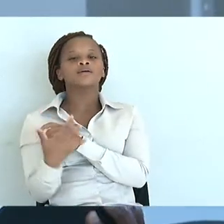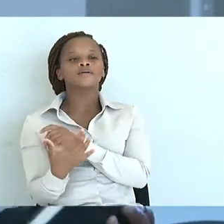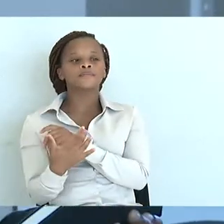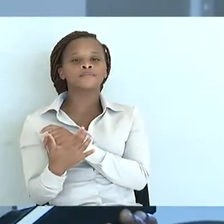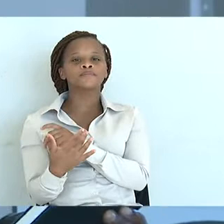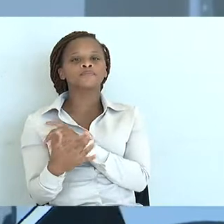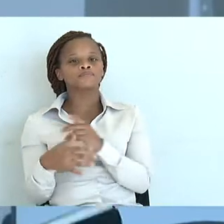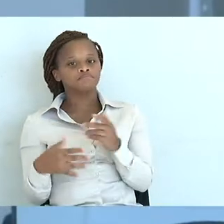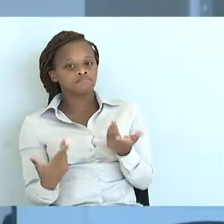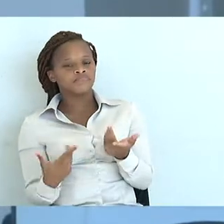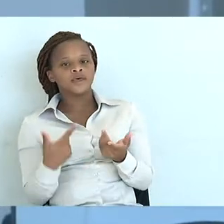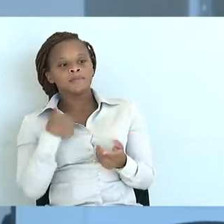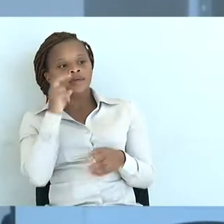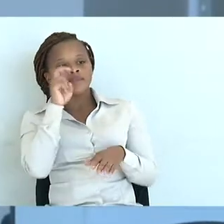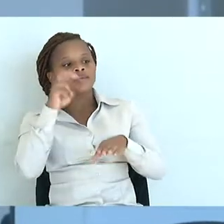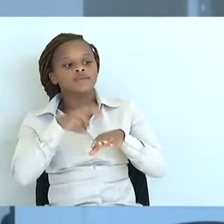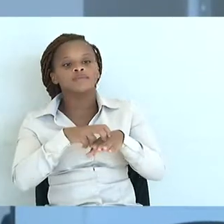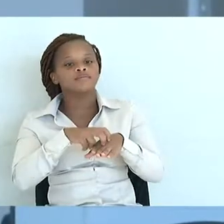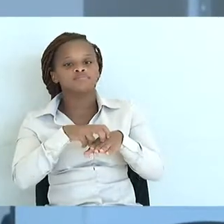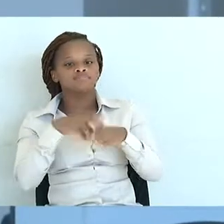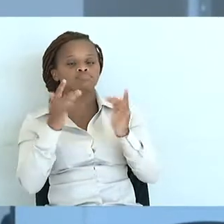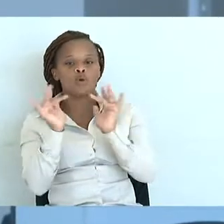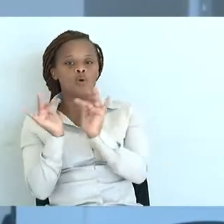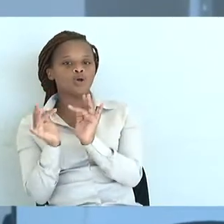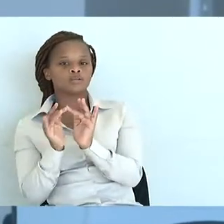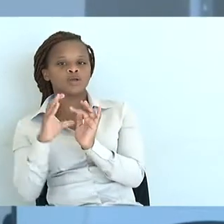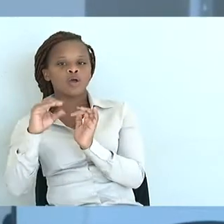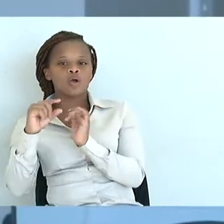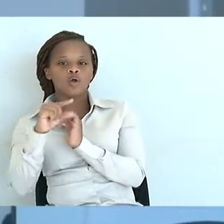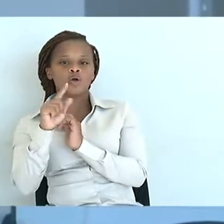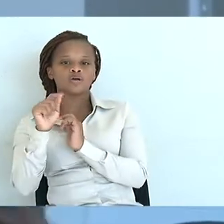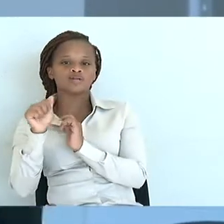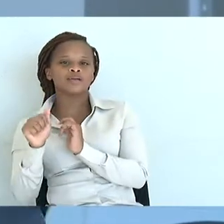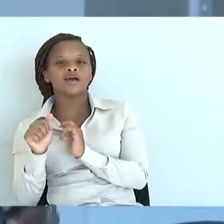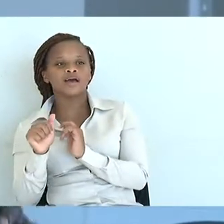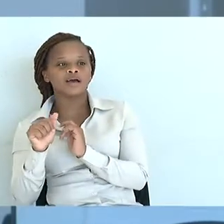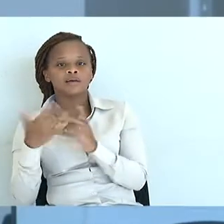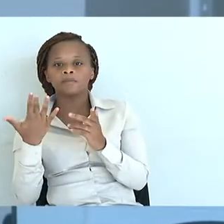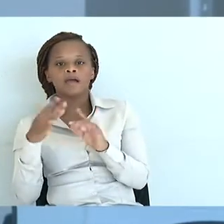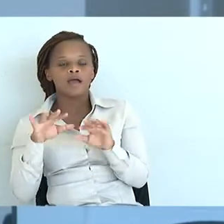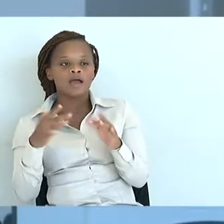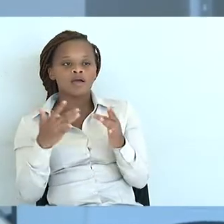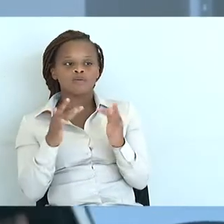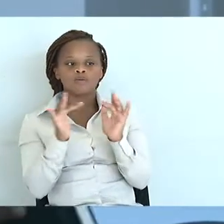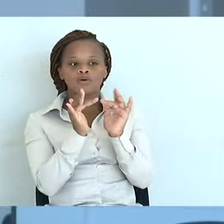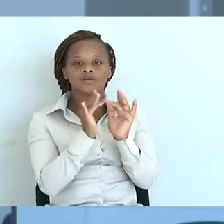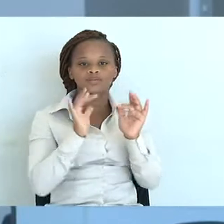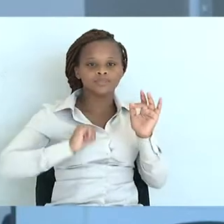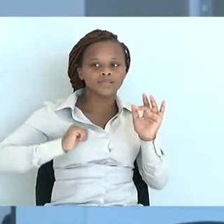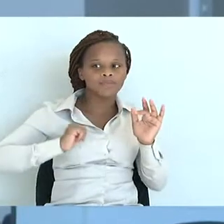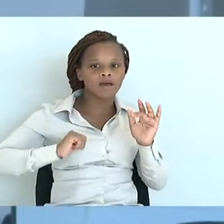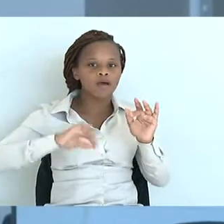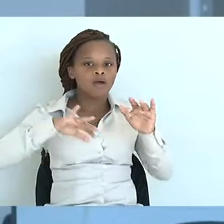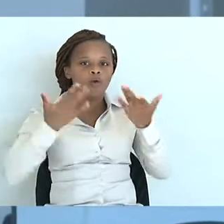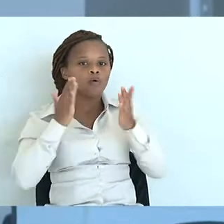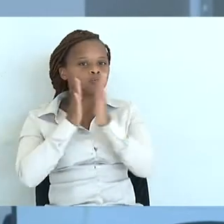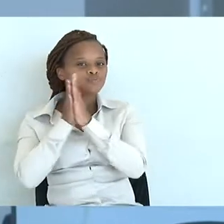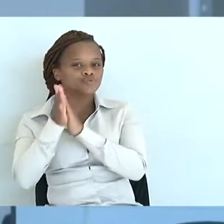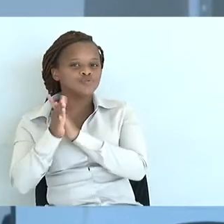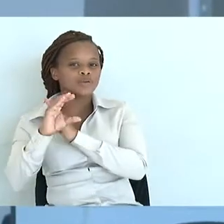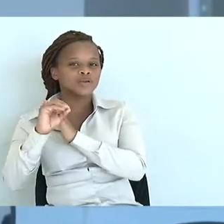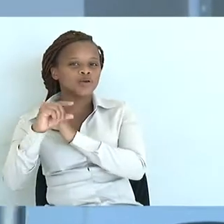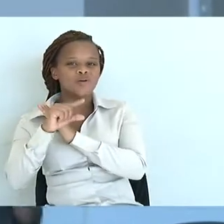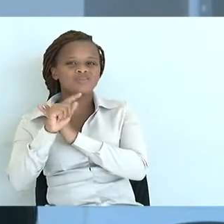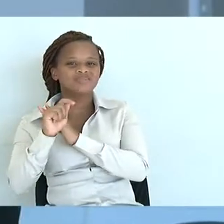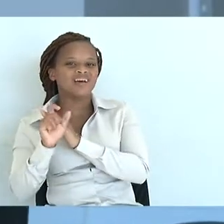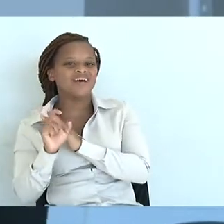noKokstad sisizakala ngomasipala wethu noma ikhona indlela yokuthi siqonde straight sikhulume nabo.